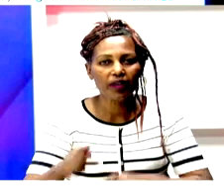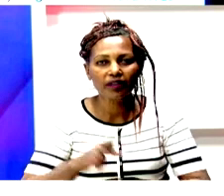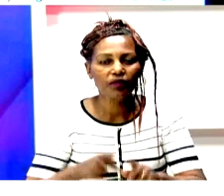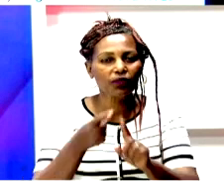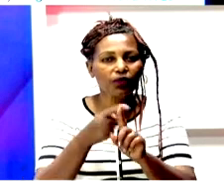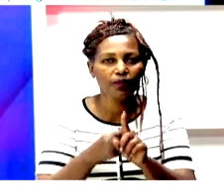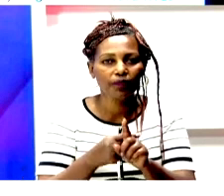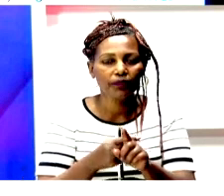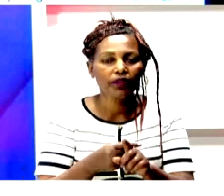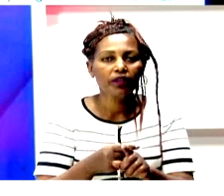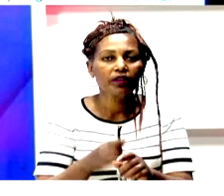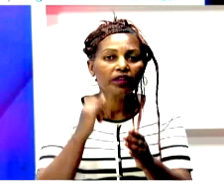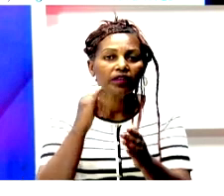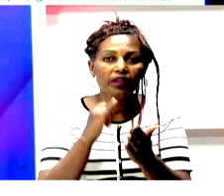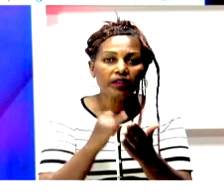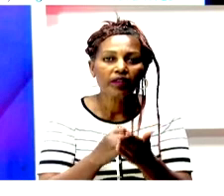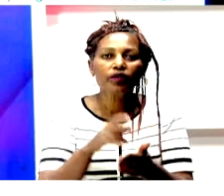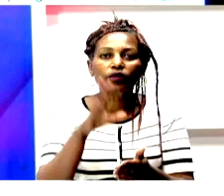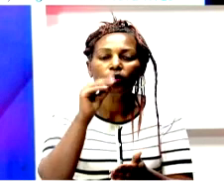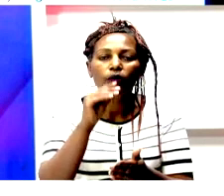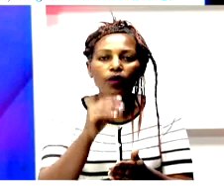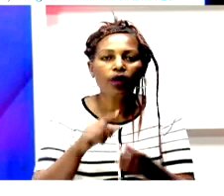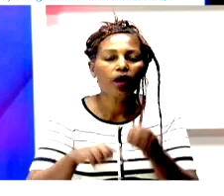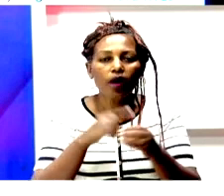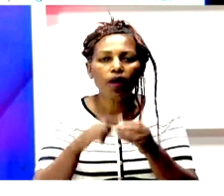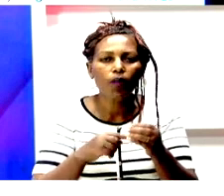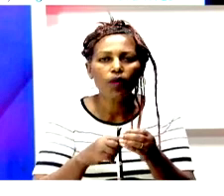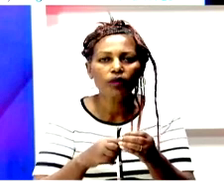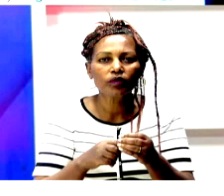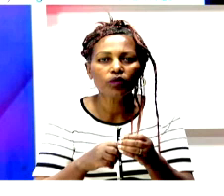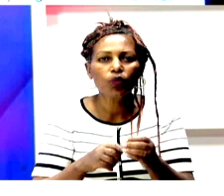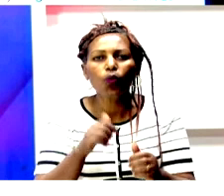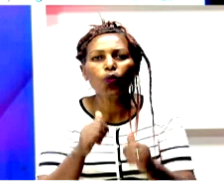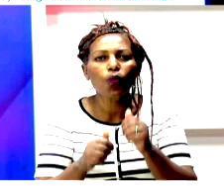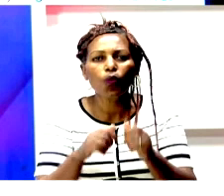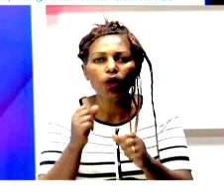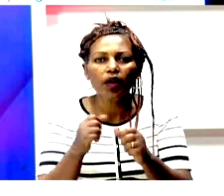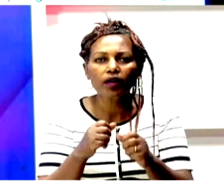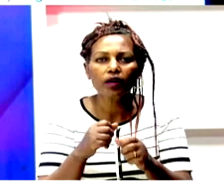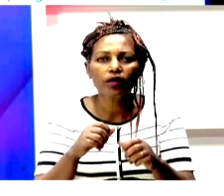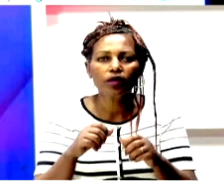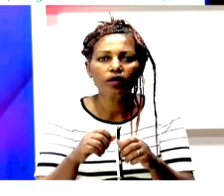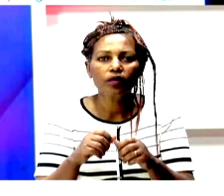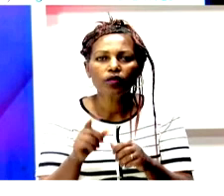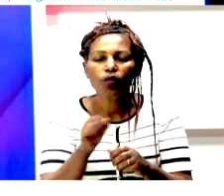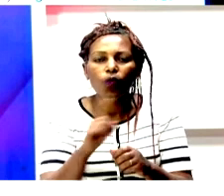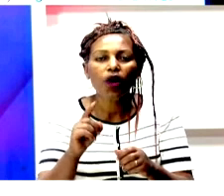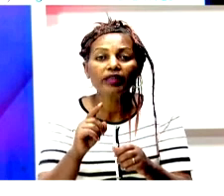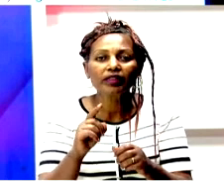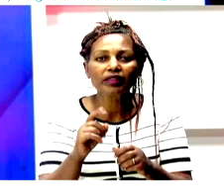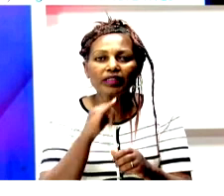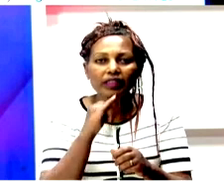It talks about the what is done or the thing done, the thing on which the action